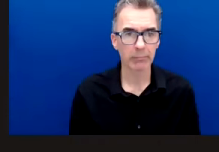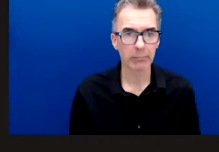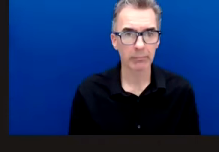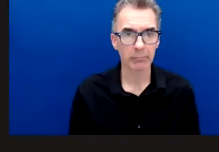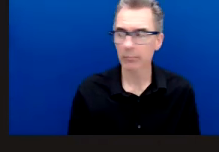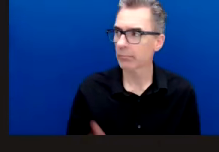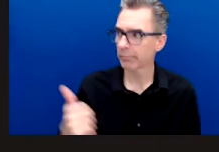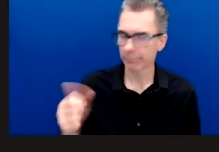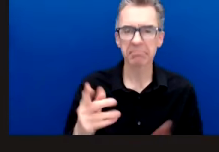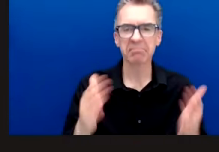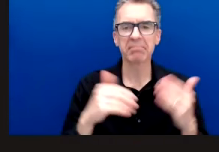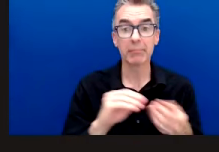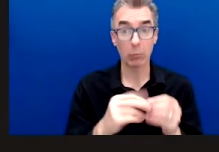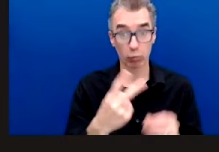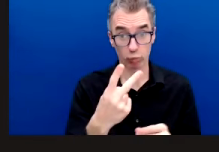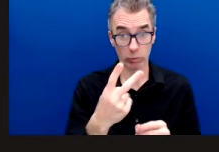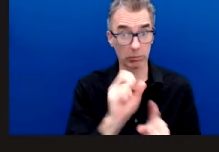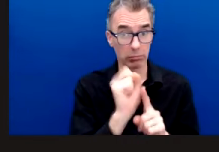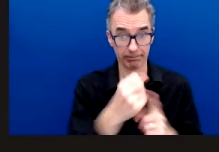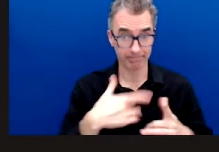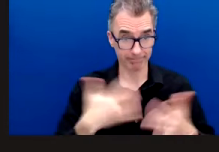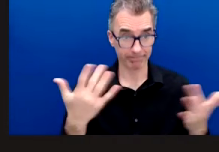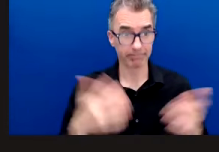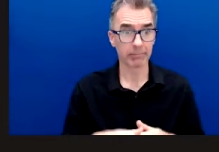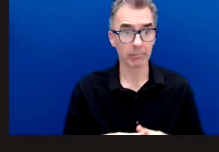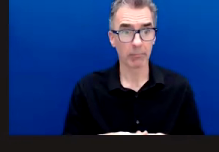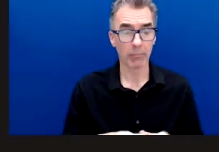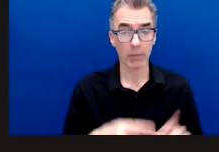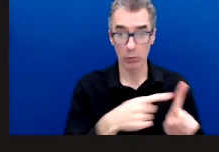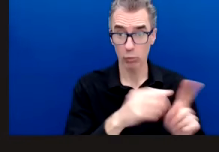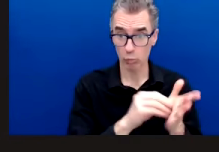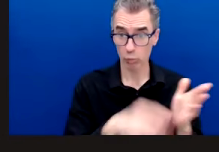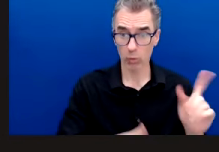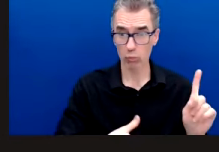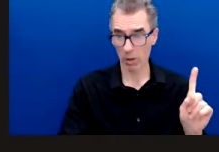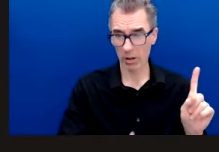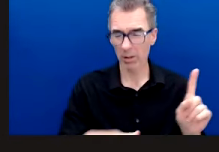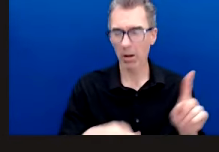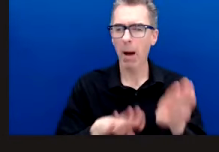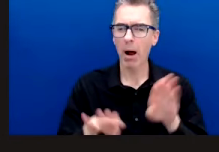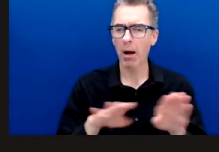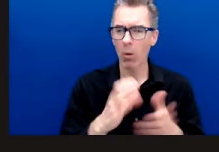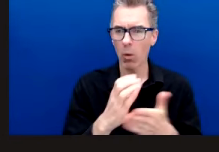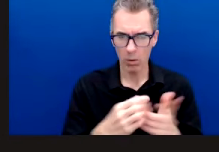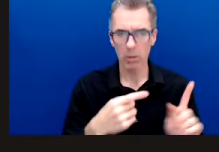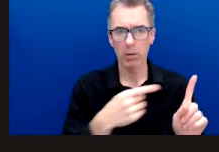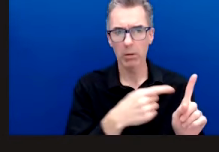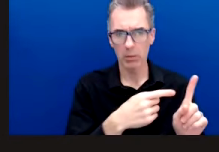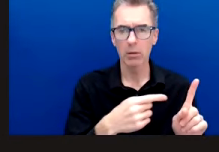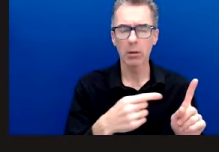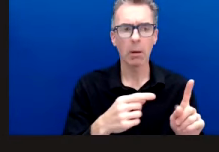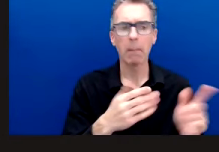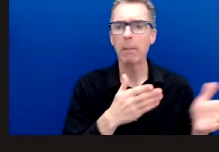So case study number 2, a pregnant student in a biology course is scheduled to begin a lab